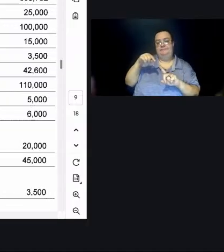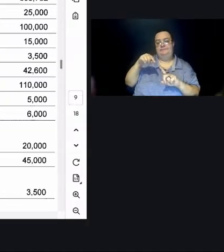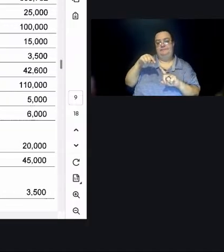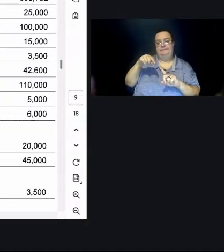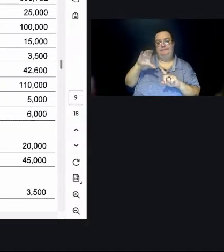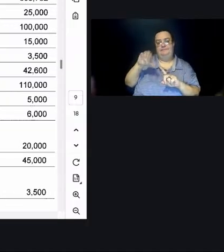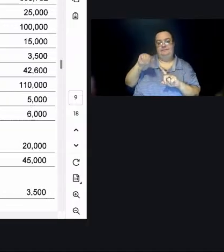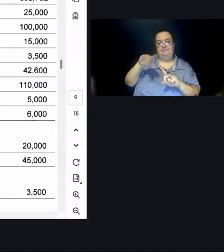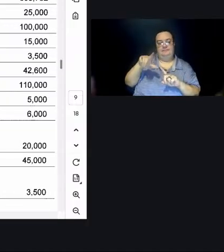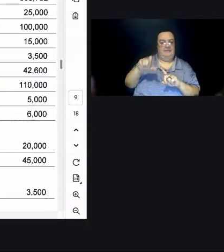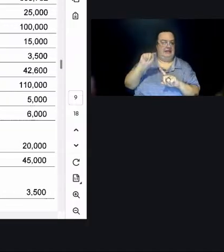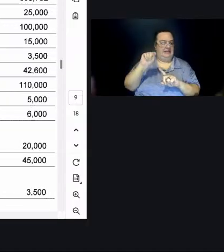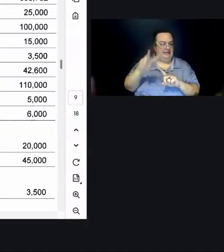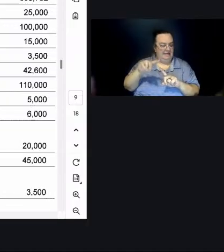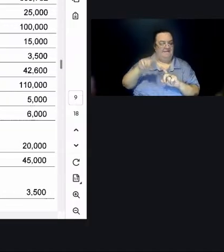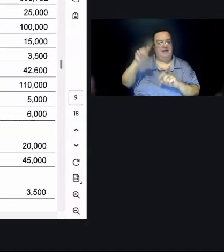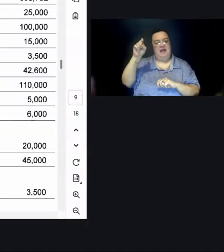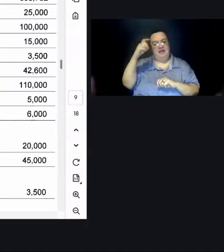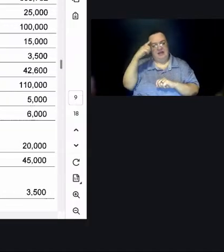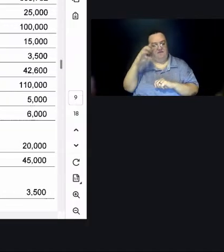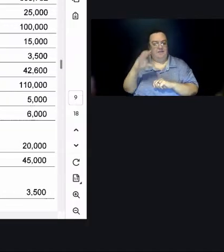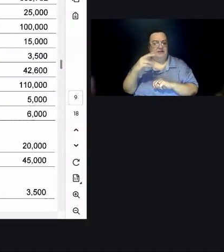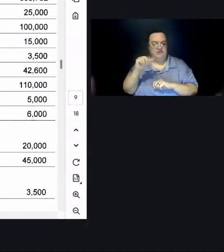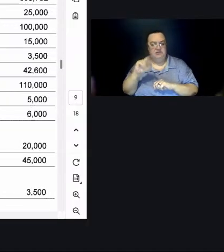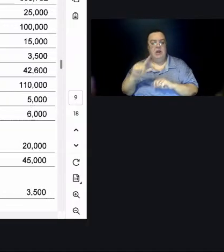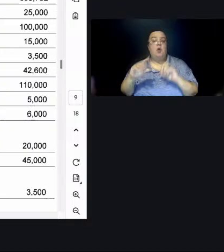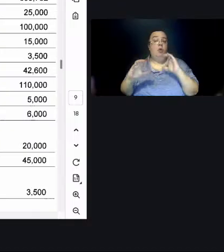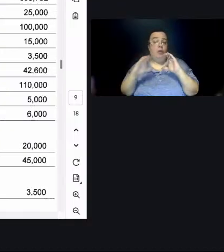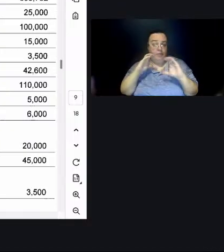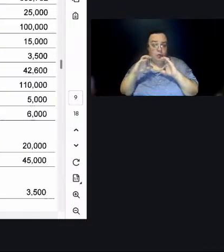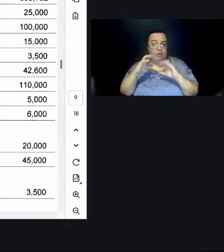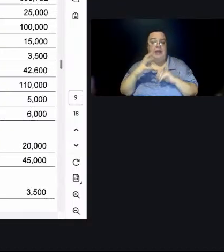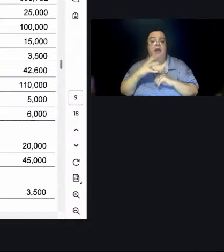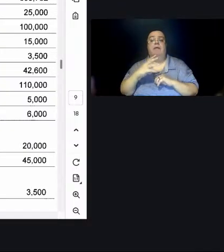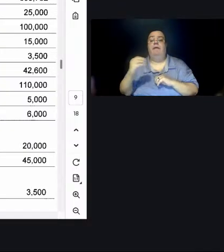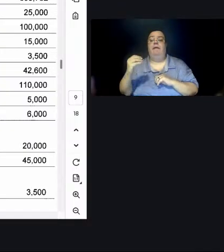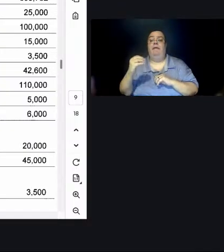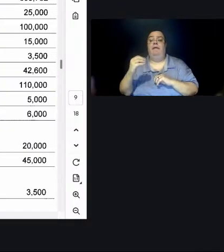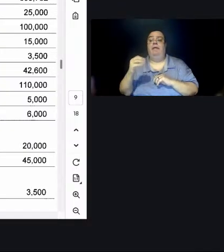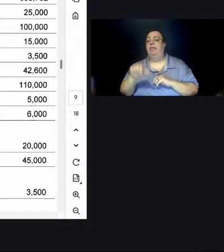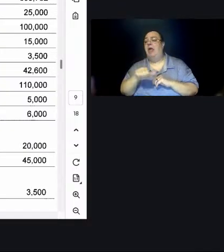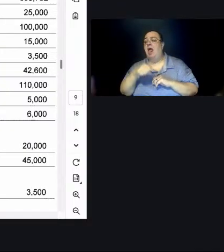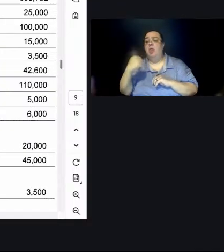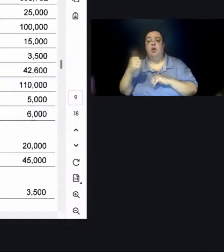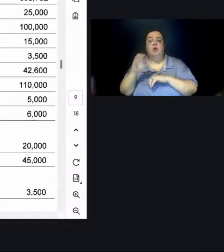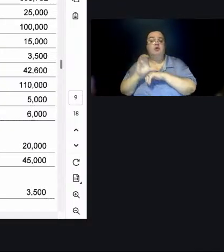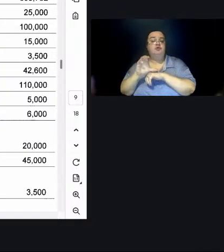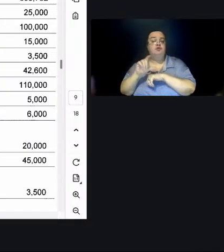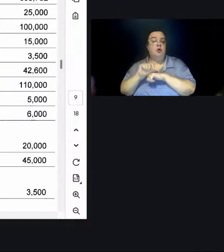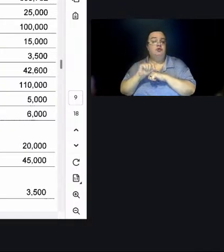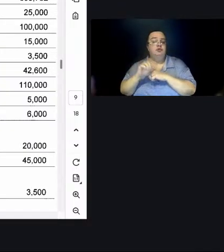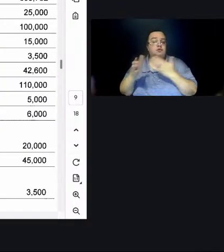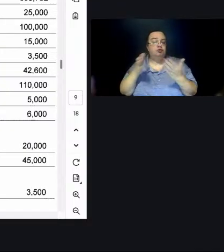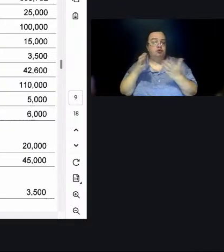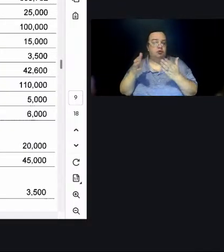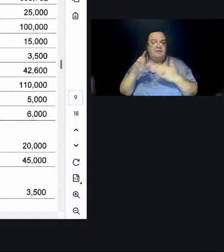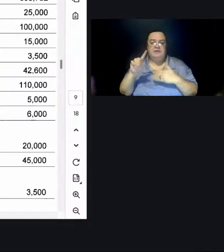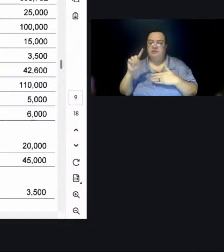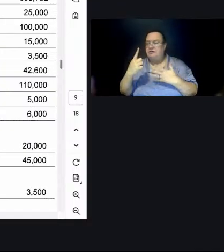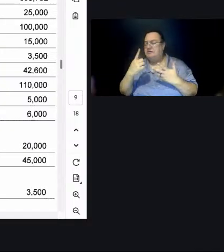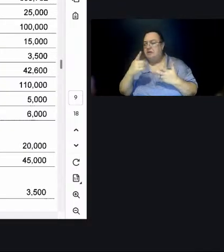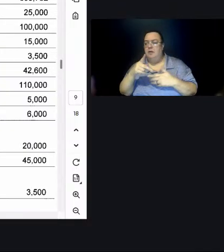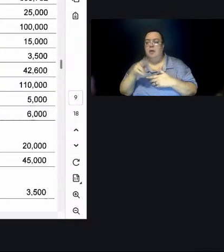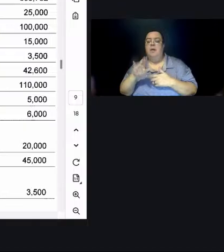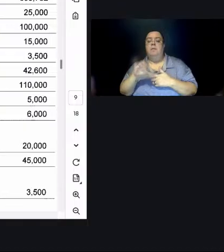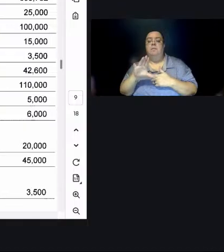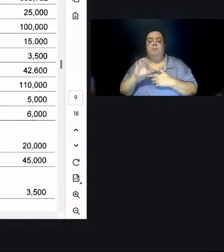cable television government channel communications and the other consultant services, just to price out